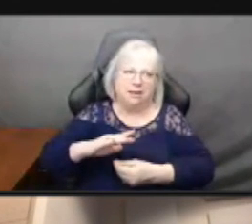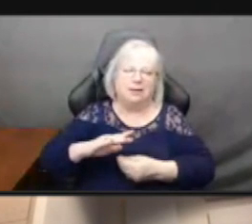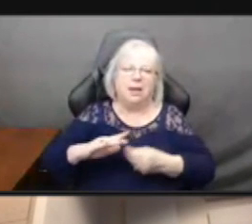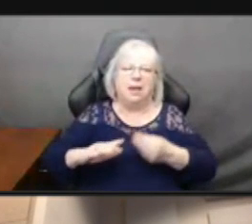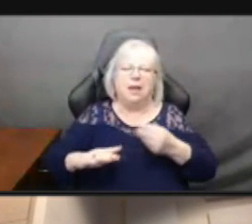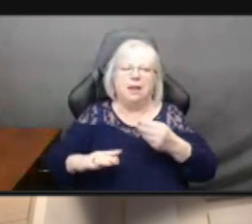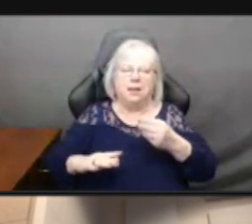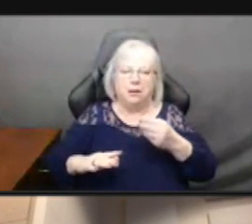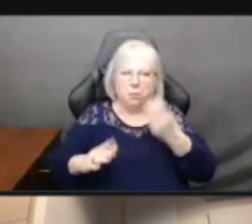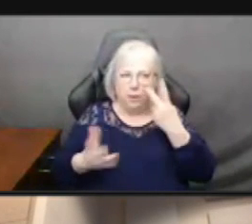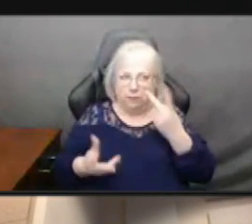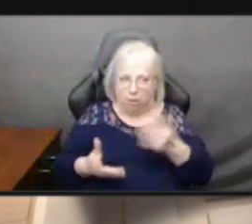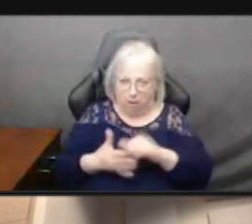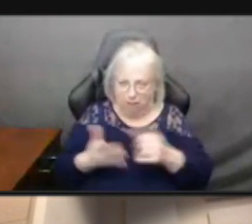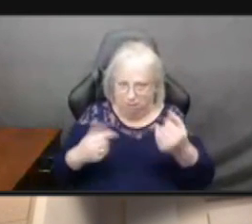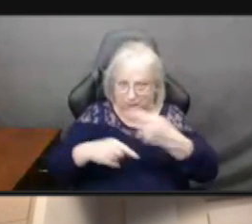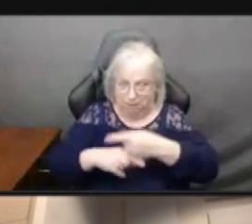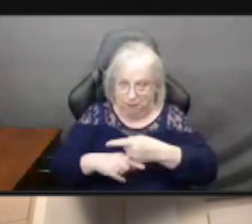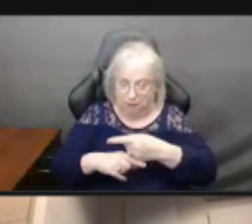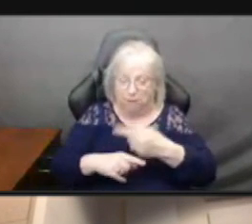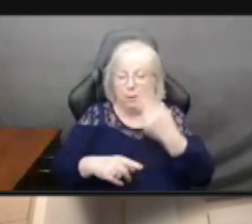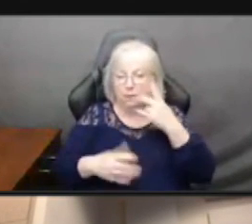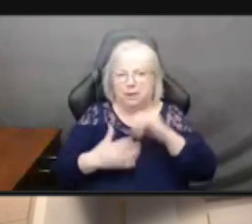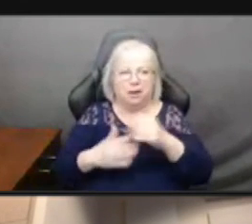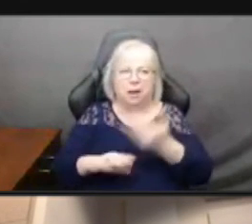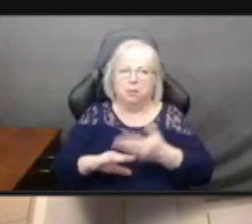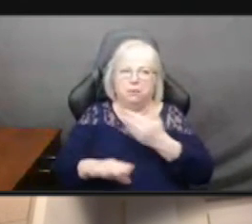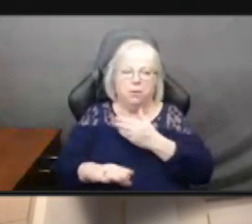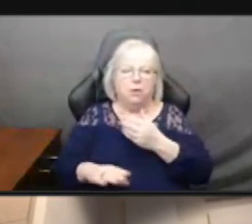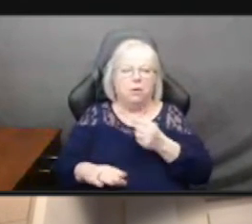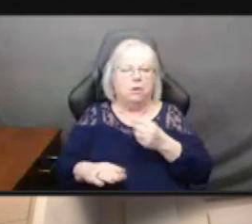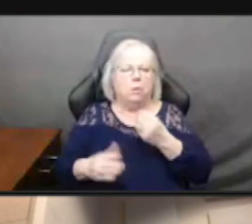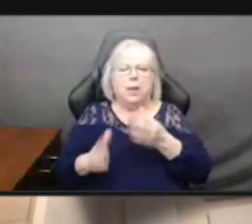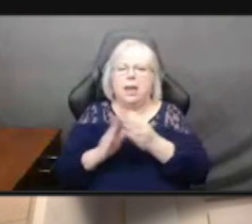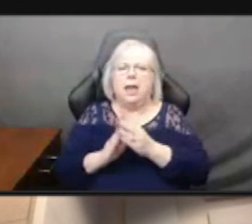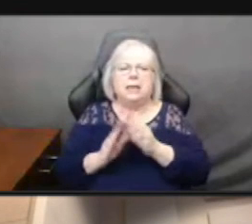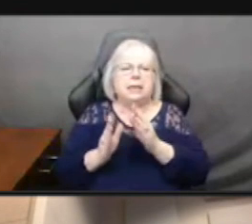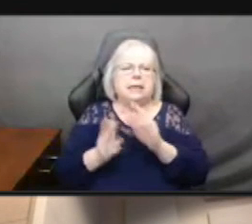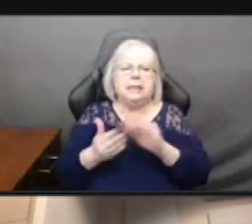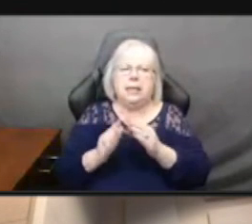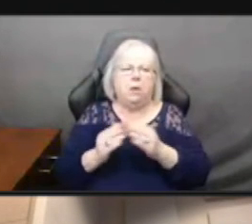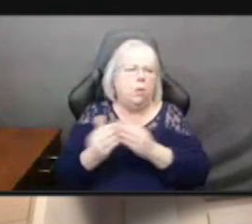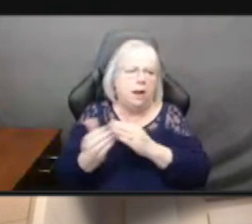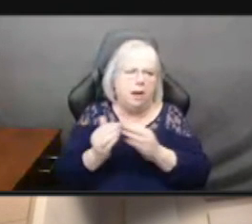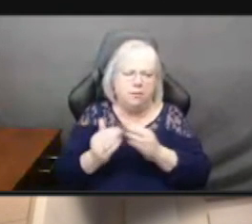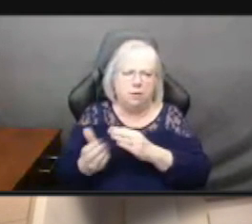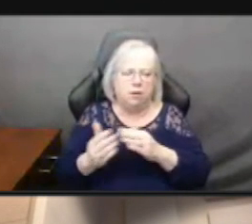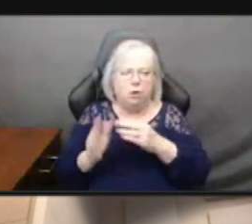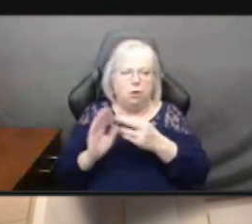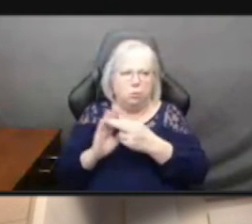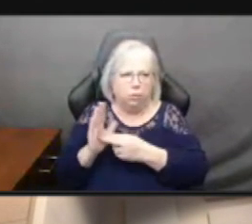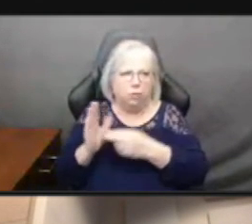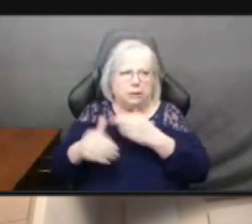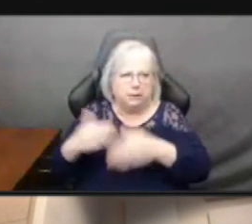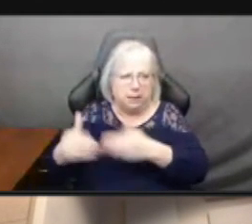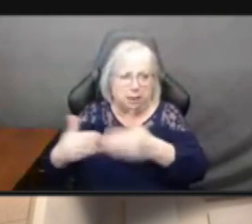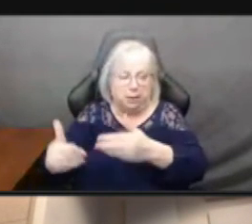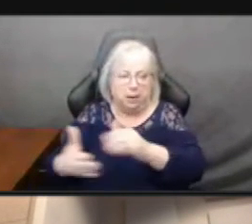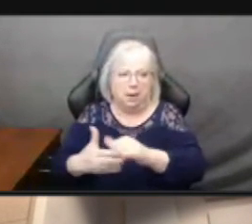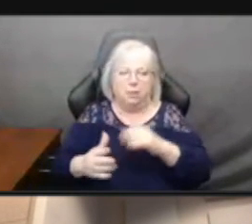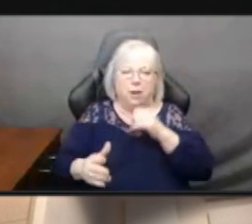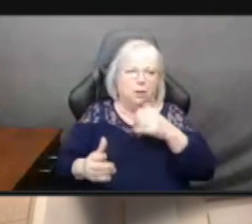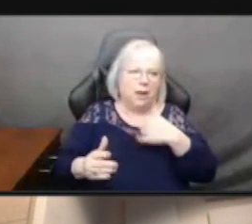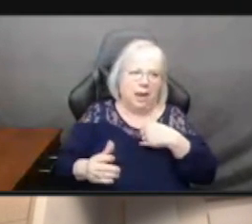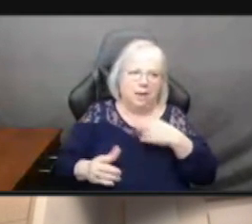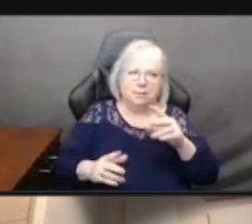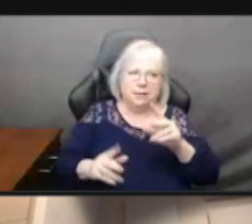asking that the City of Little Rock, whatever protocols are in place, that we would not have citizens calling and asking